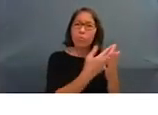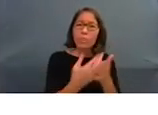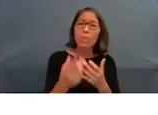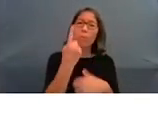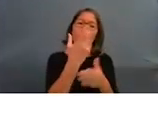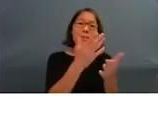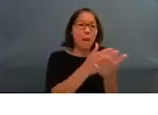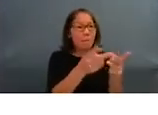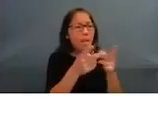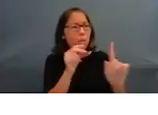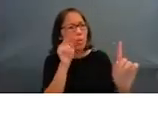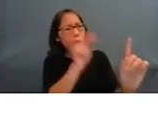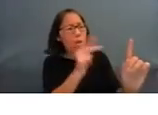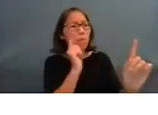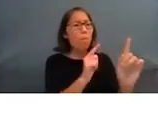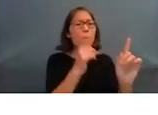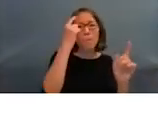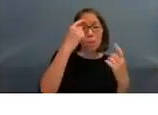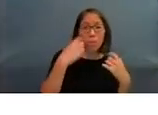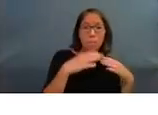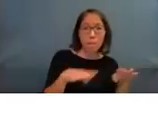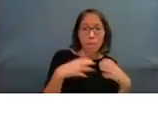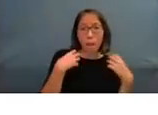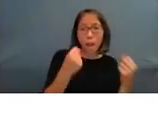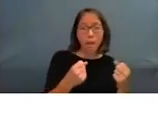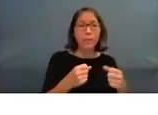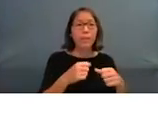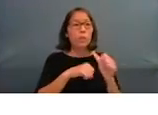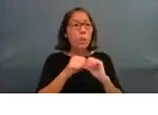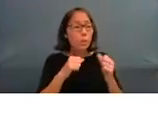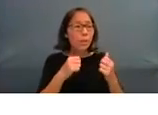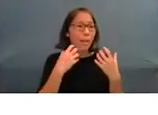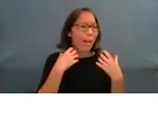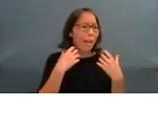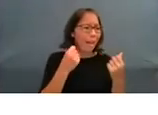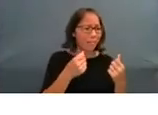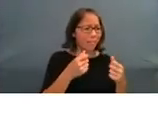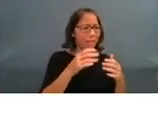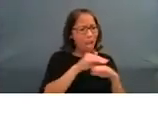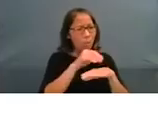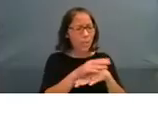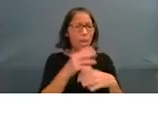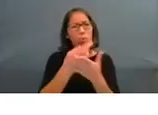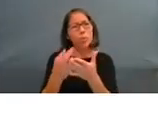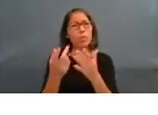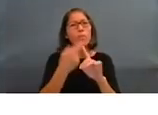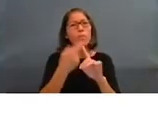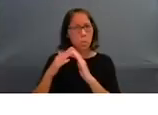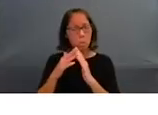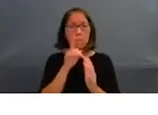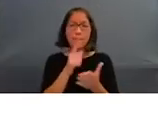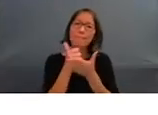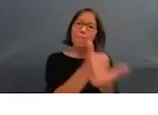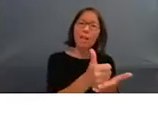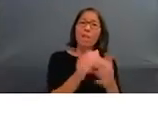health, social emotional learning, counseling, guides for what resources we have in the community. So really to help you as